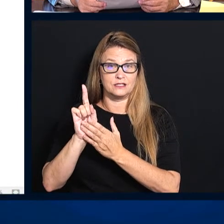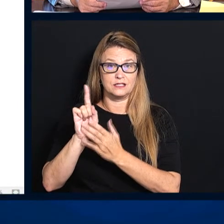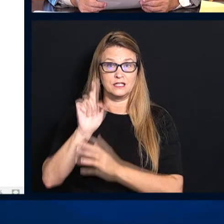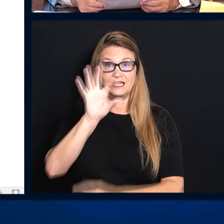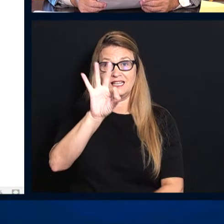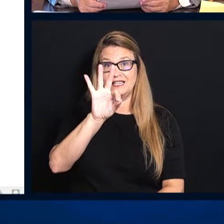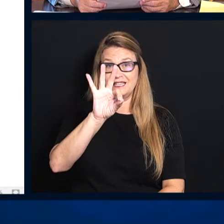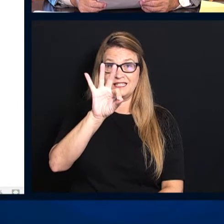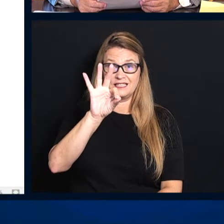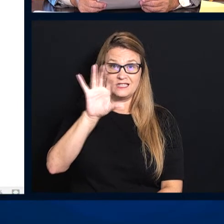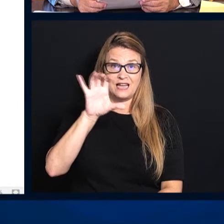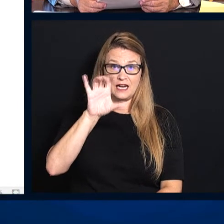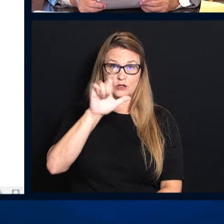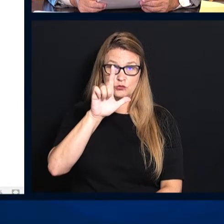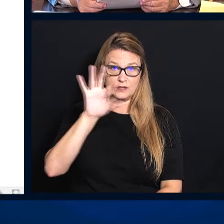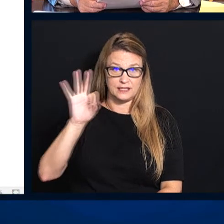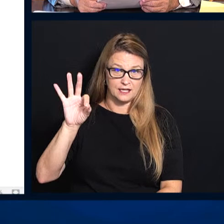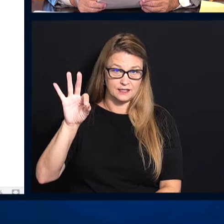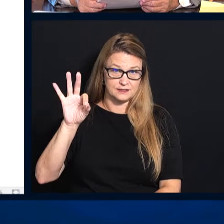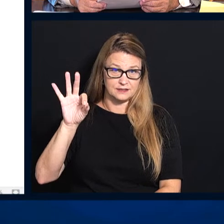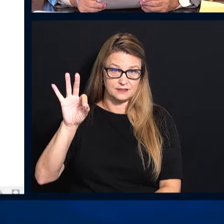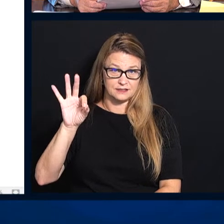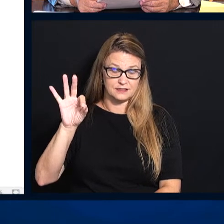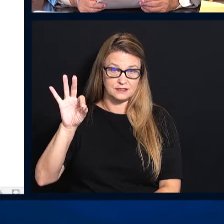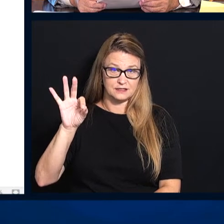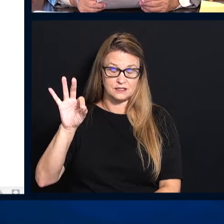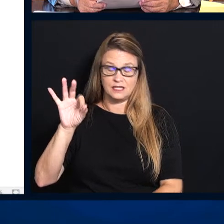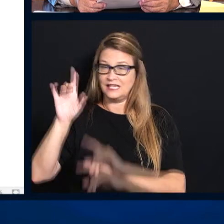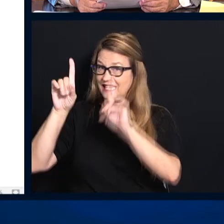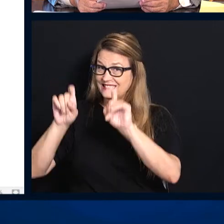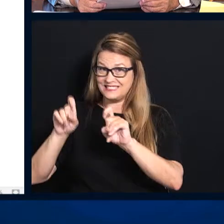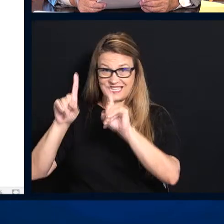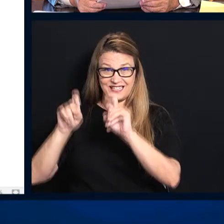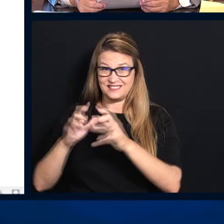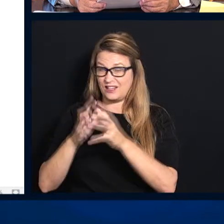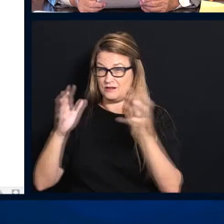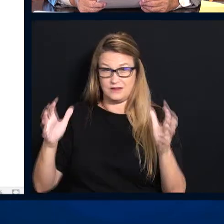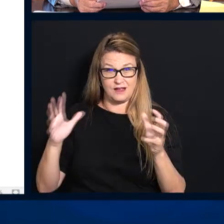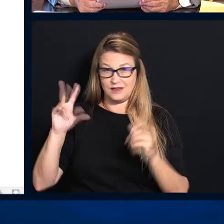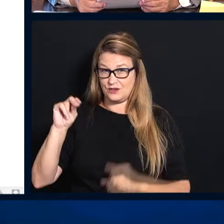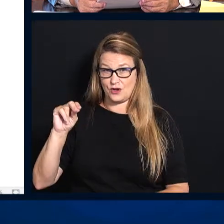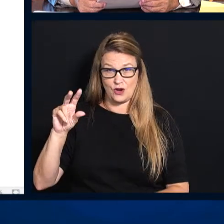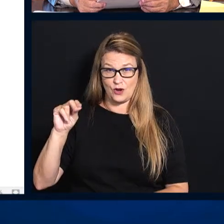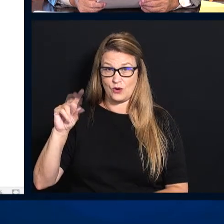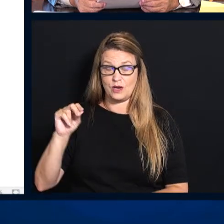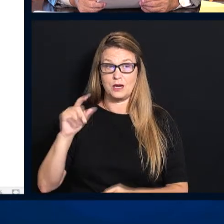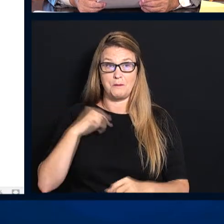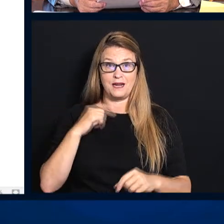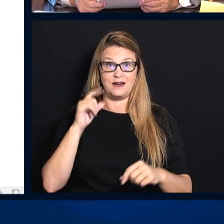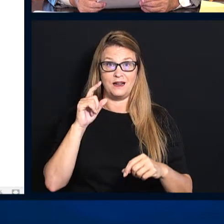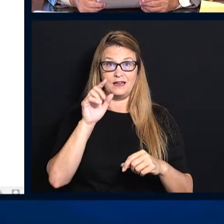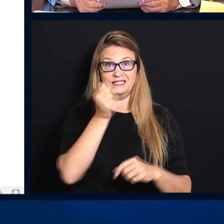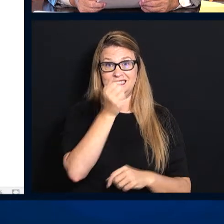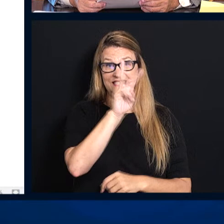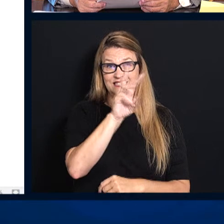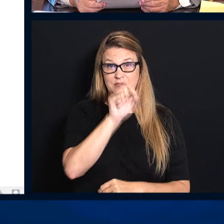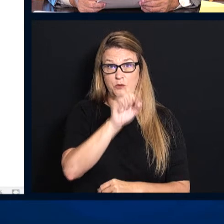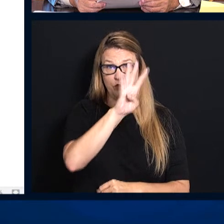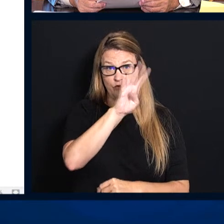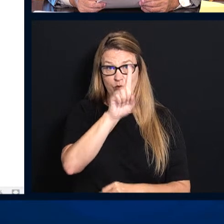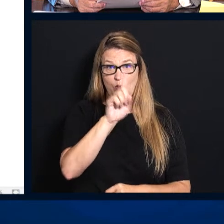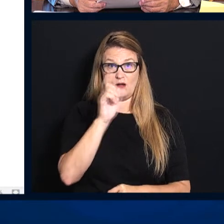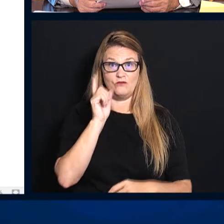are 929. We didn't test a lot, but our positivity daily rate is